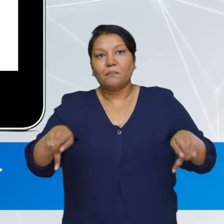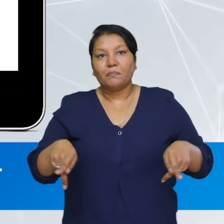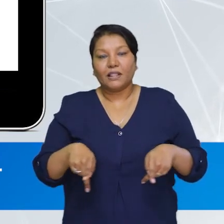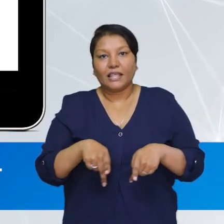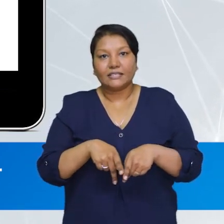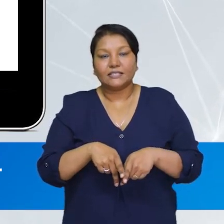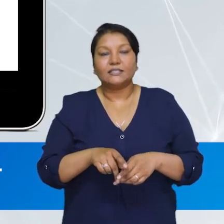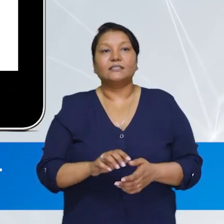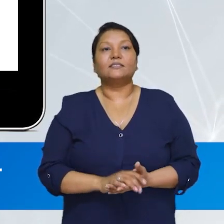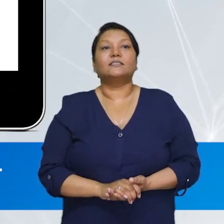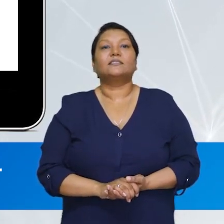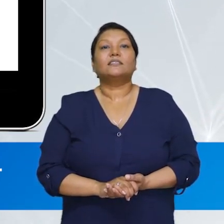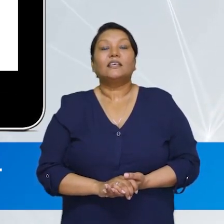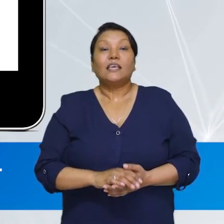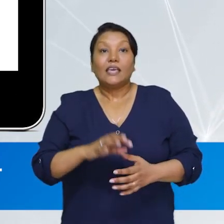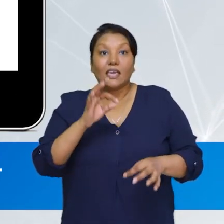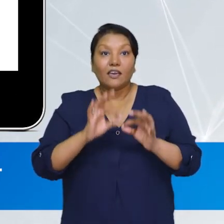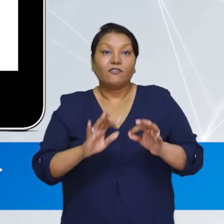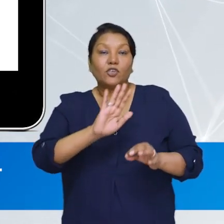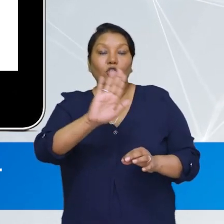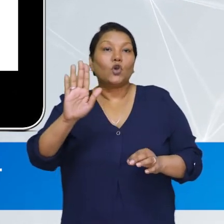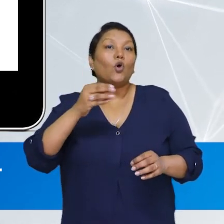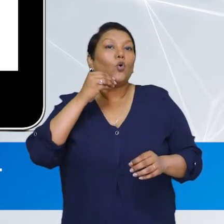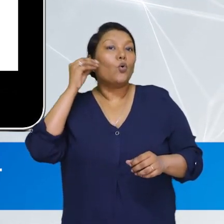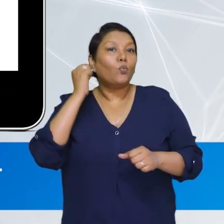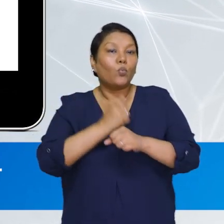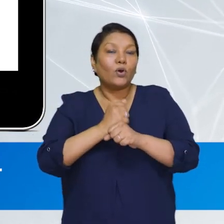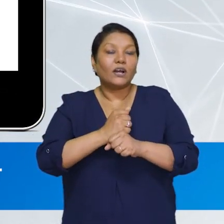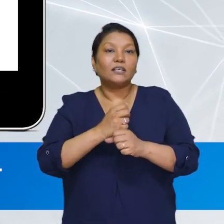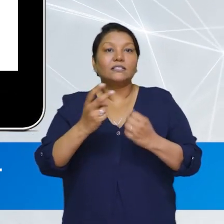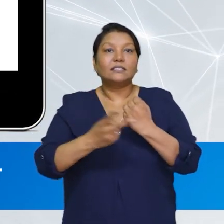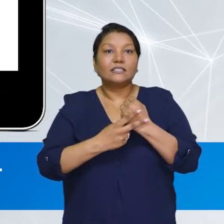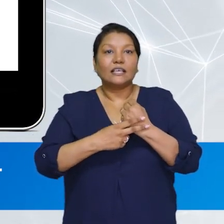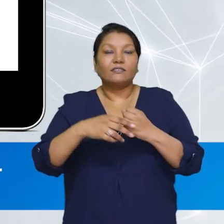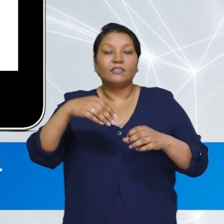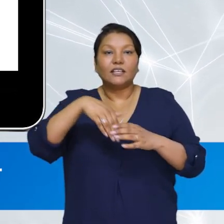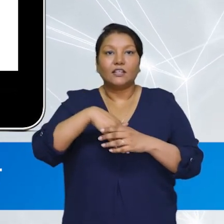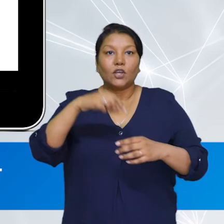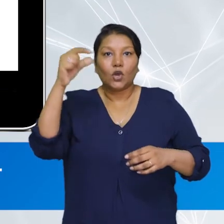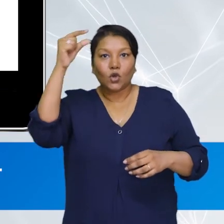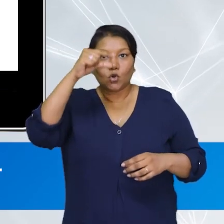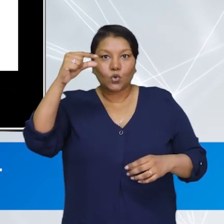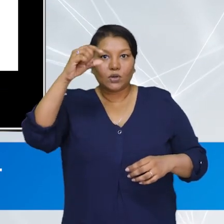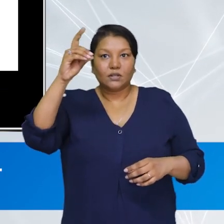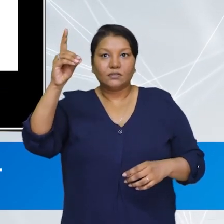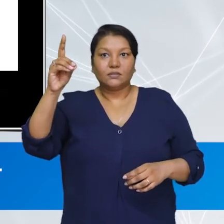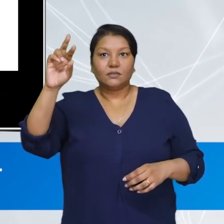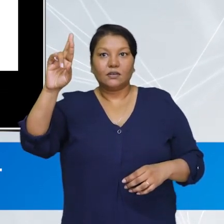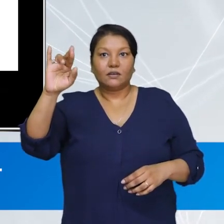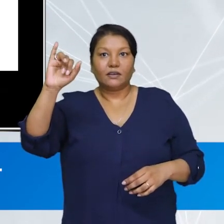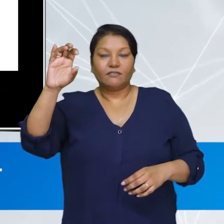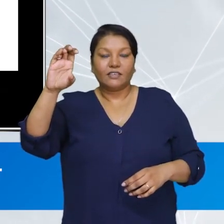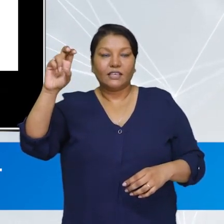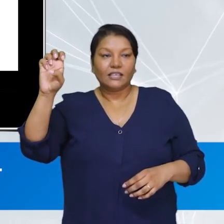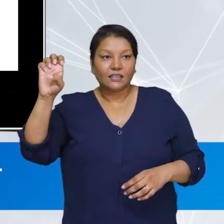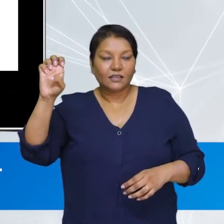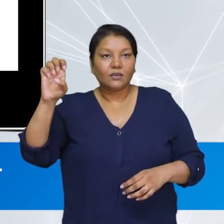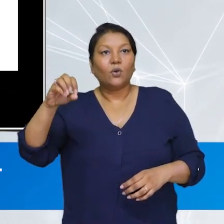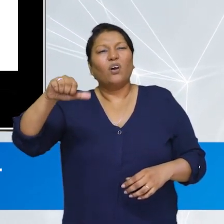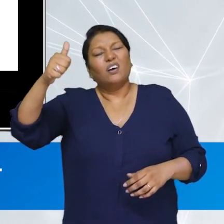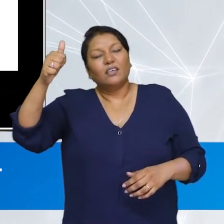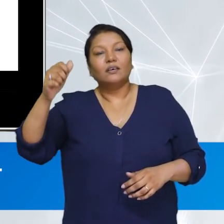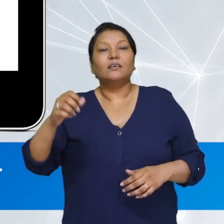websites, or files from your computer. If you are uploading a file from your Google Drive on your